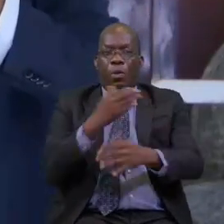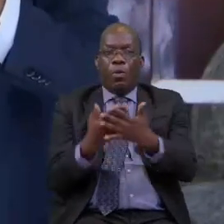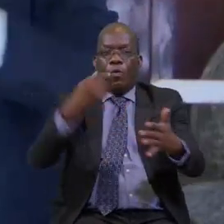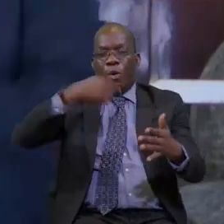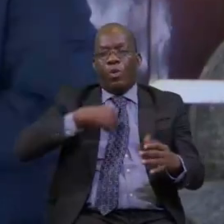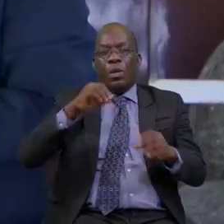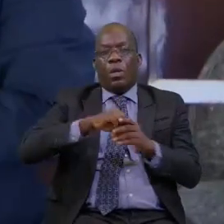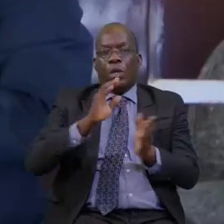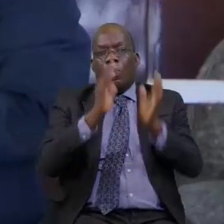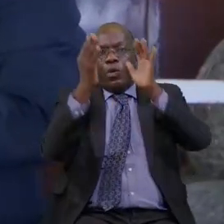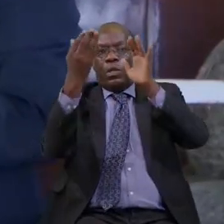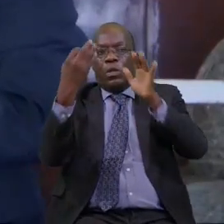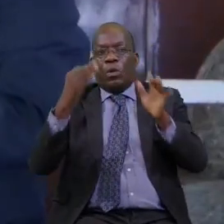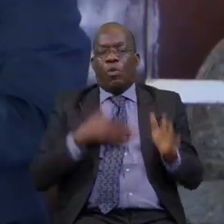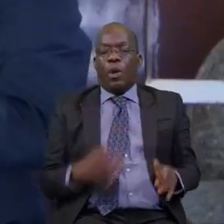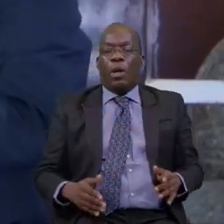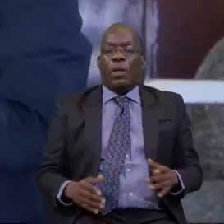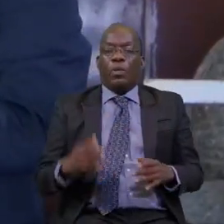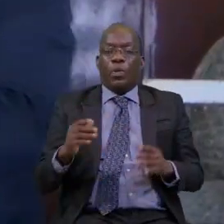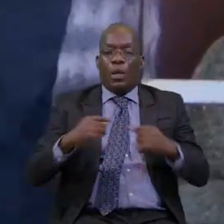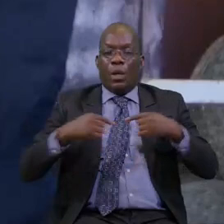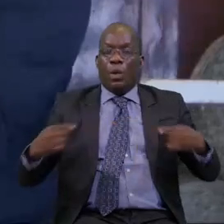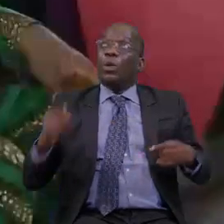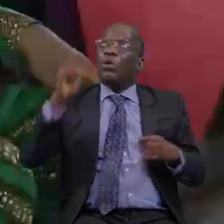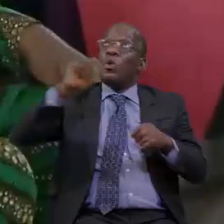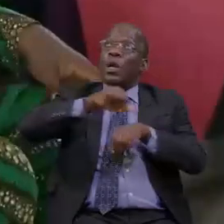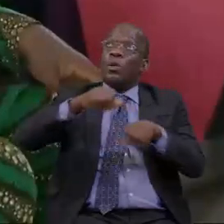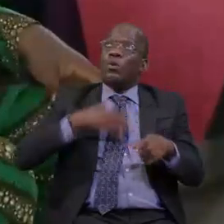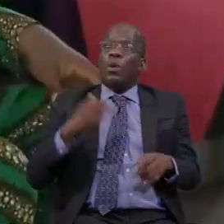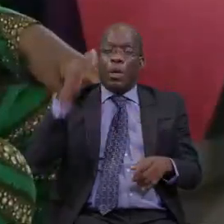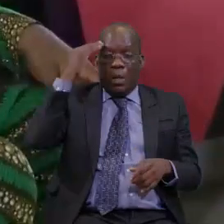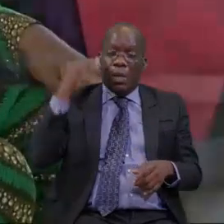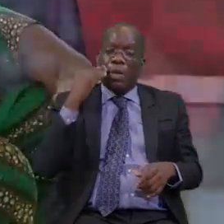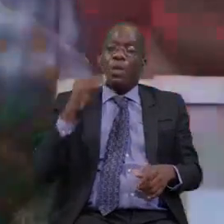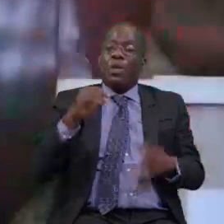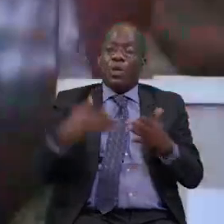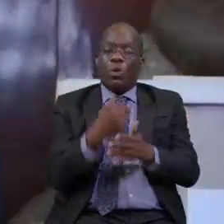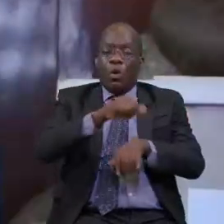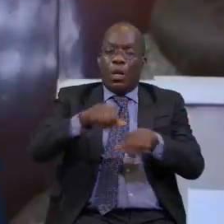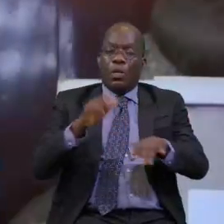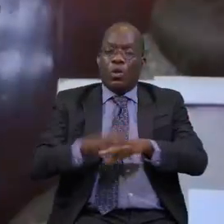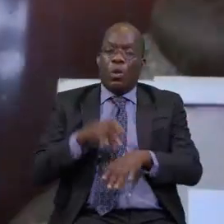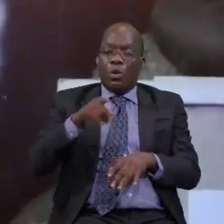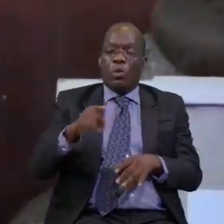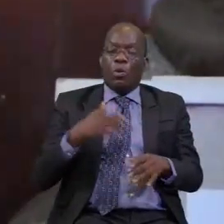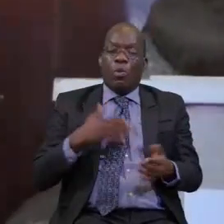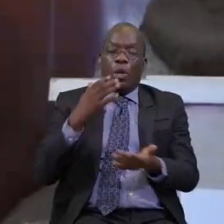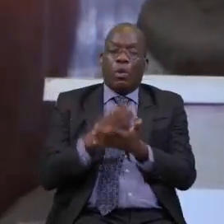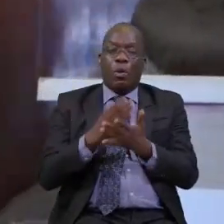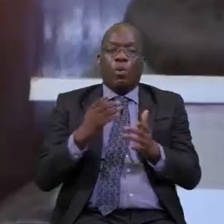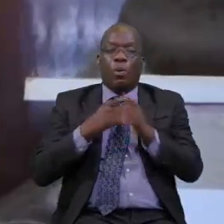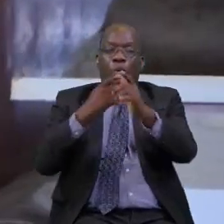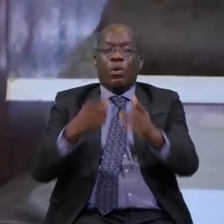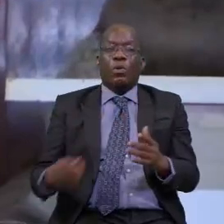anoint my head. A new anointing is coming upon you, and my cup runneth over. Yes,